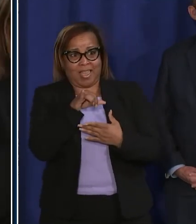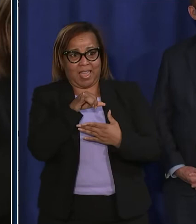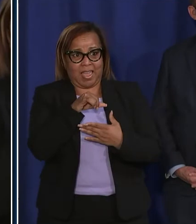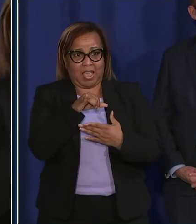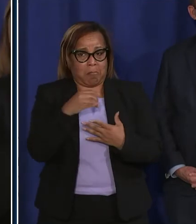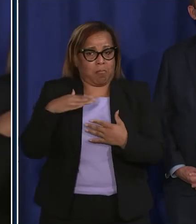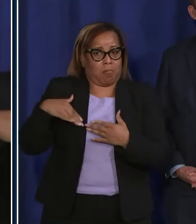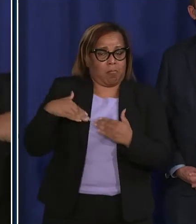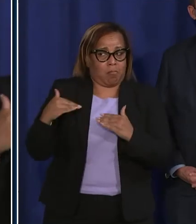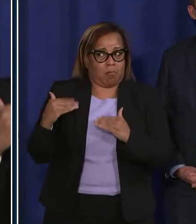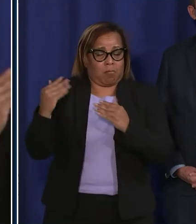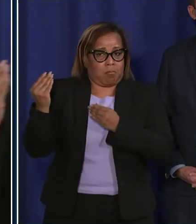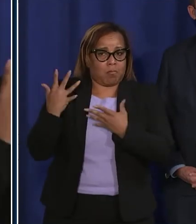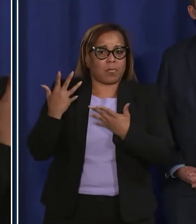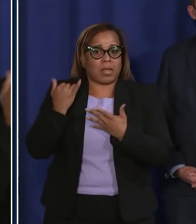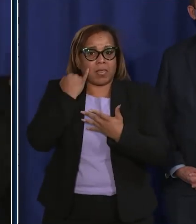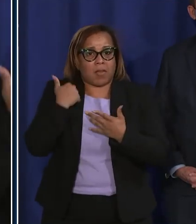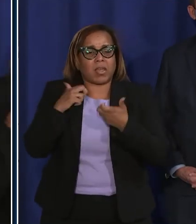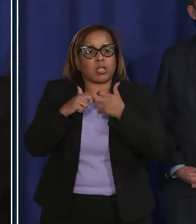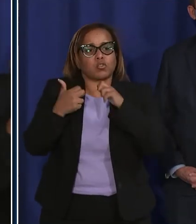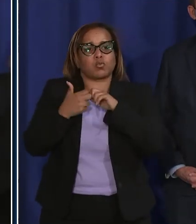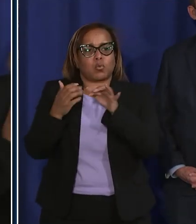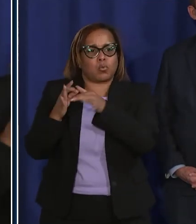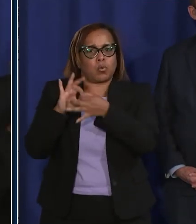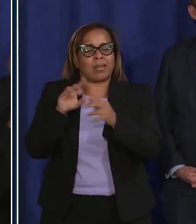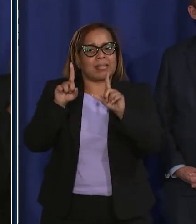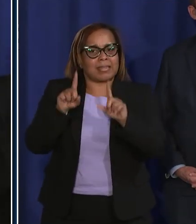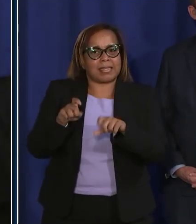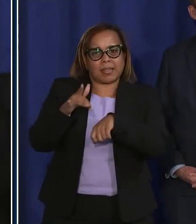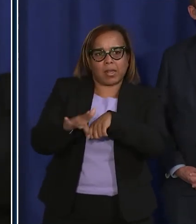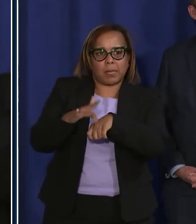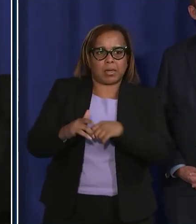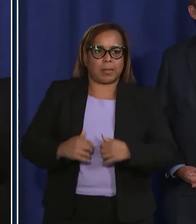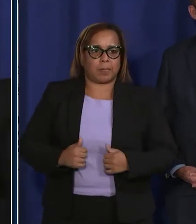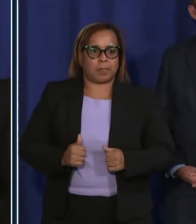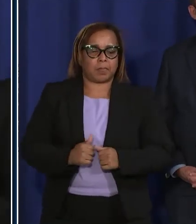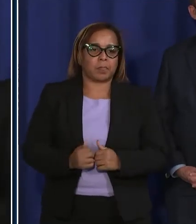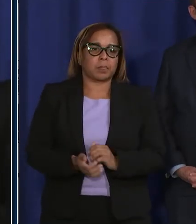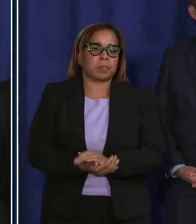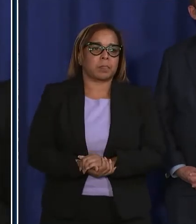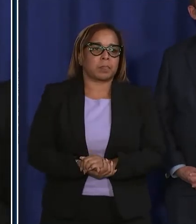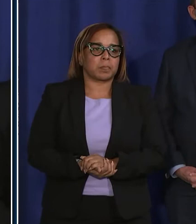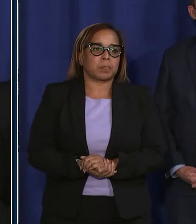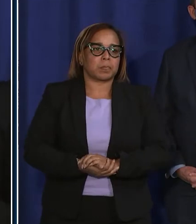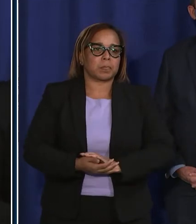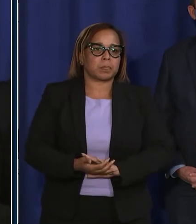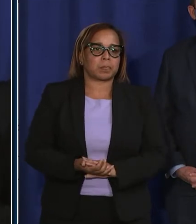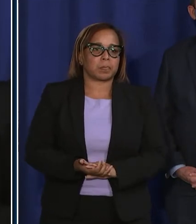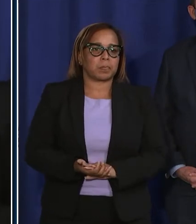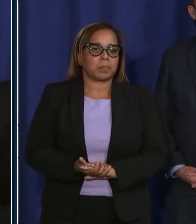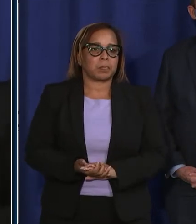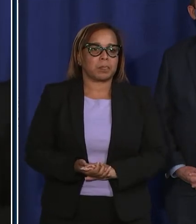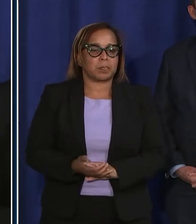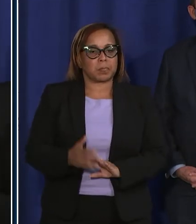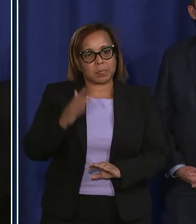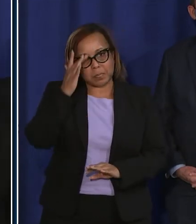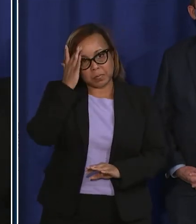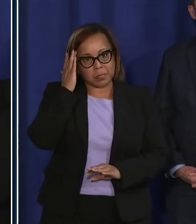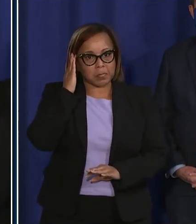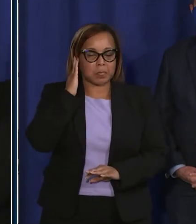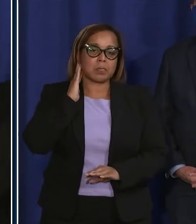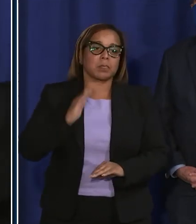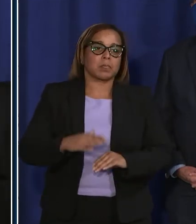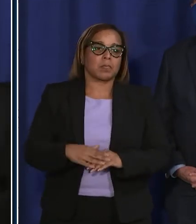up to my level, that there's an issue regarding testing availability. Okay. Viviana Avila from Univision